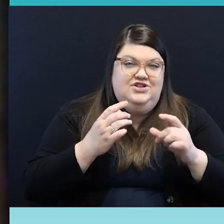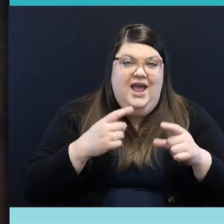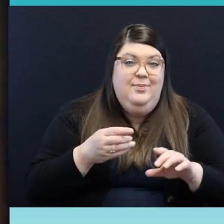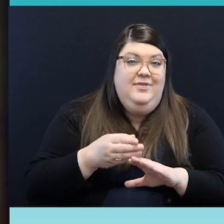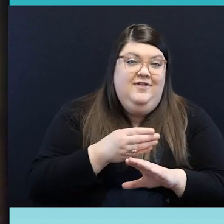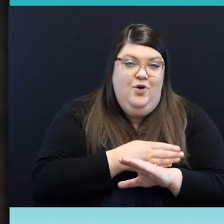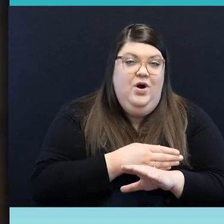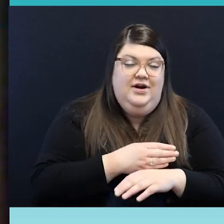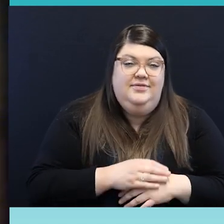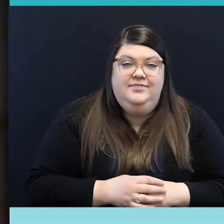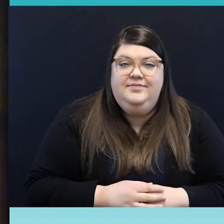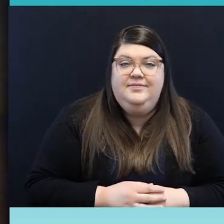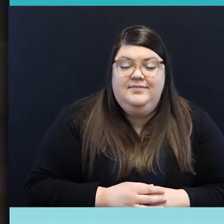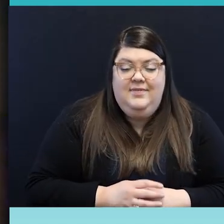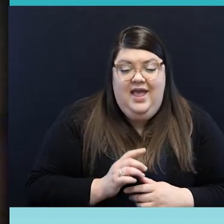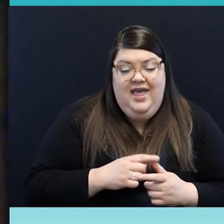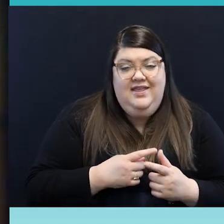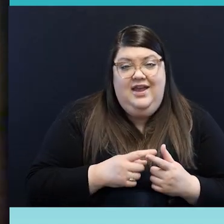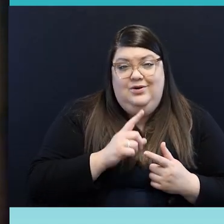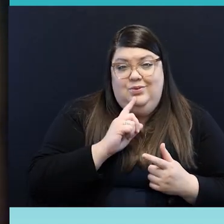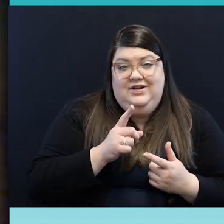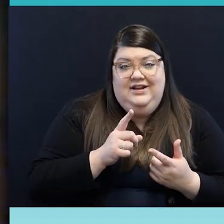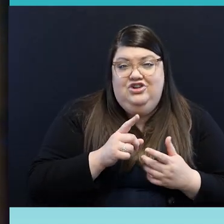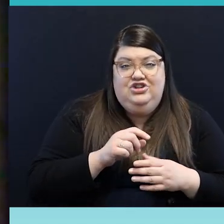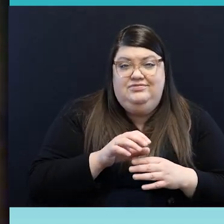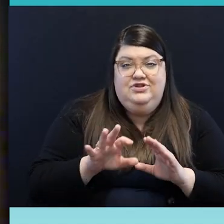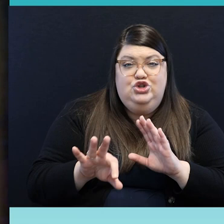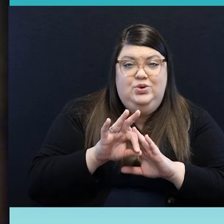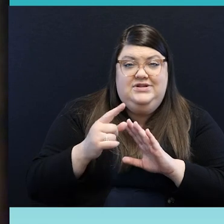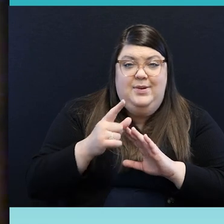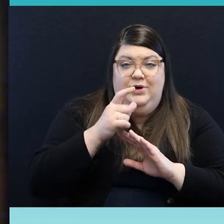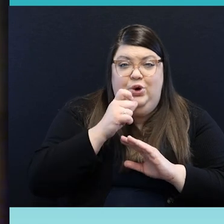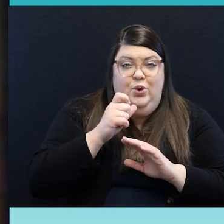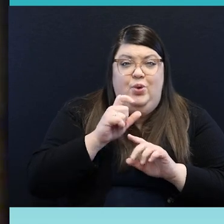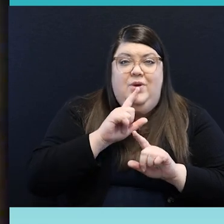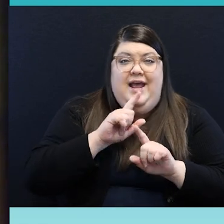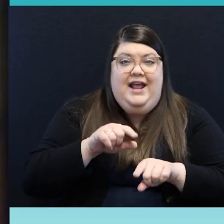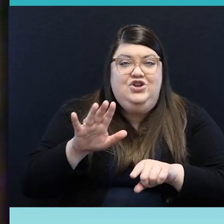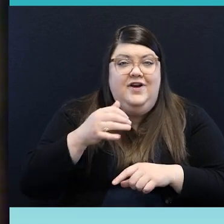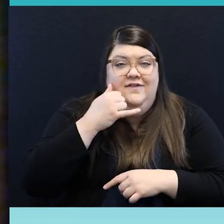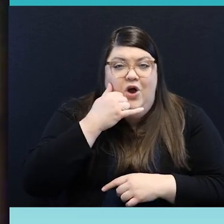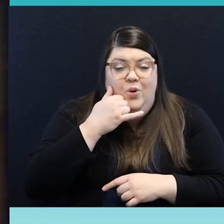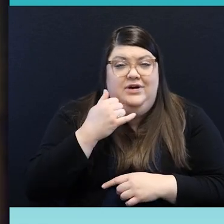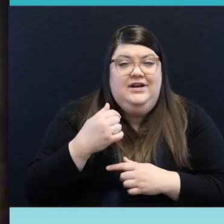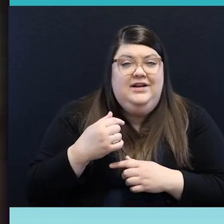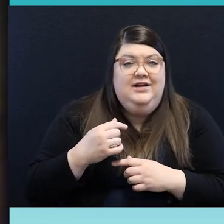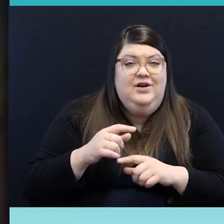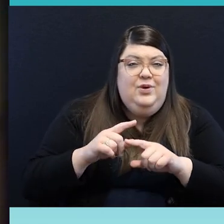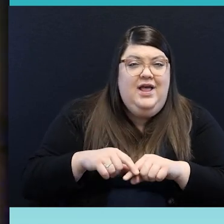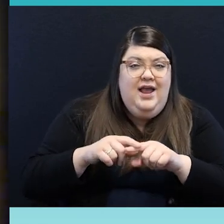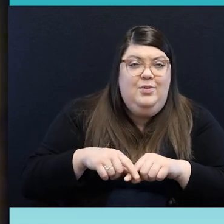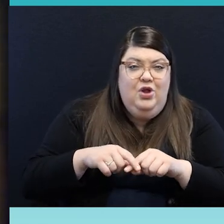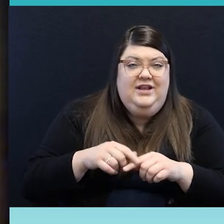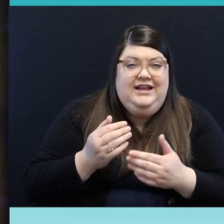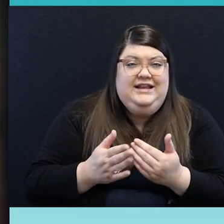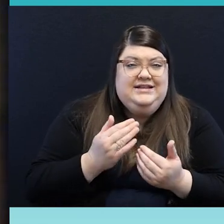ahead of time. And then just really practically speaking, choose someone who's going to answer their phone or be easily